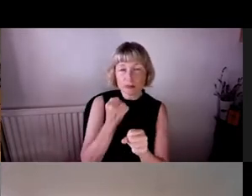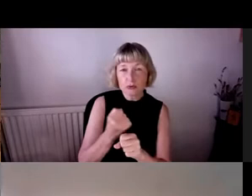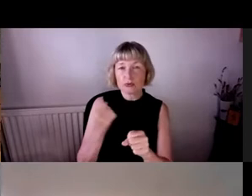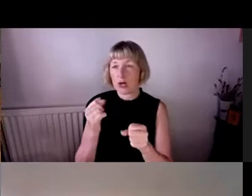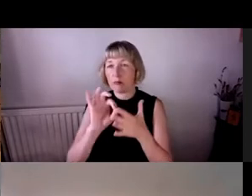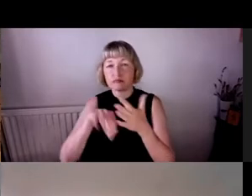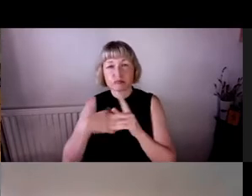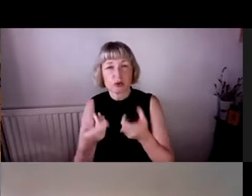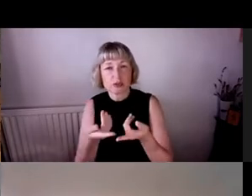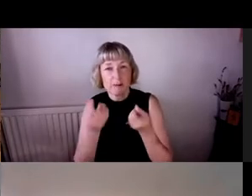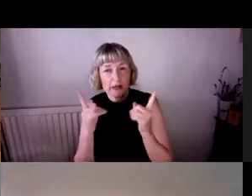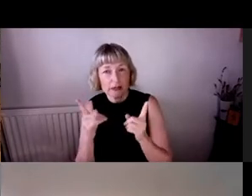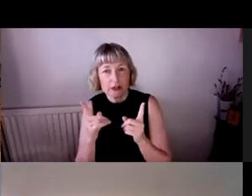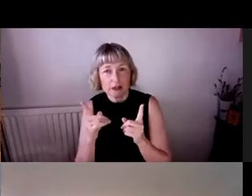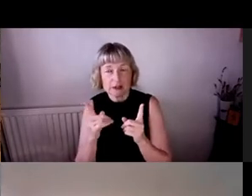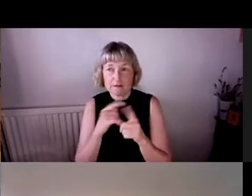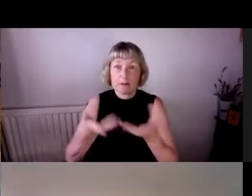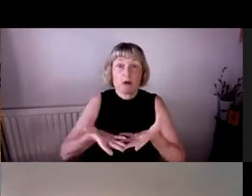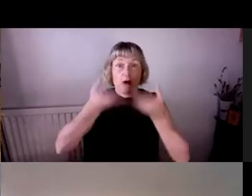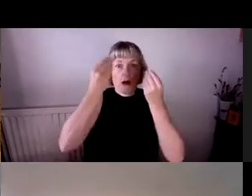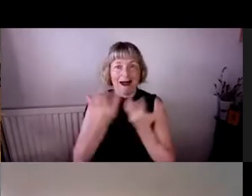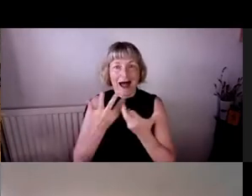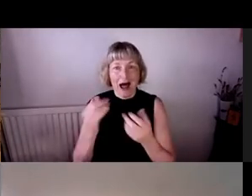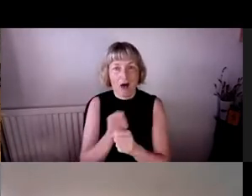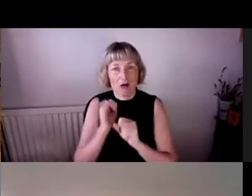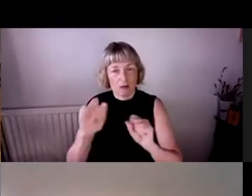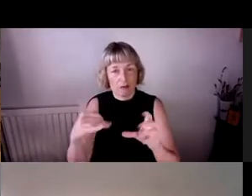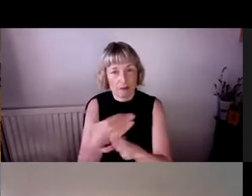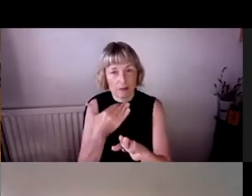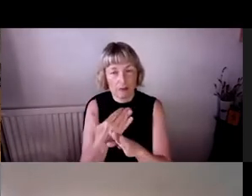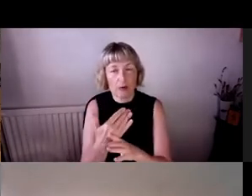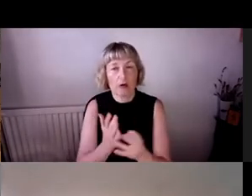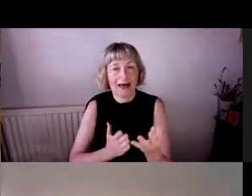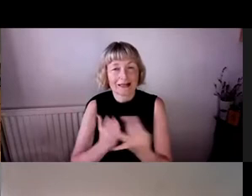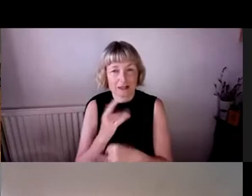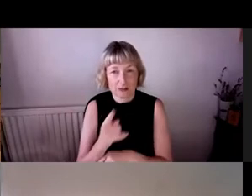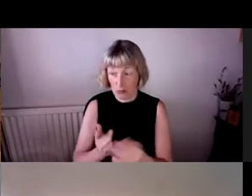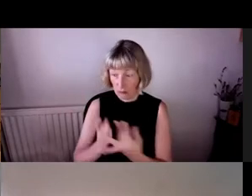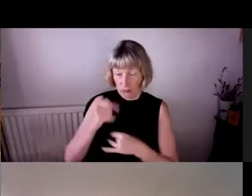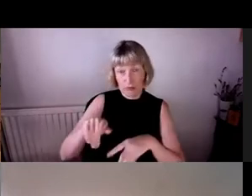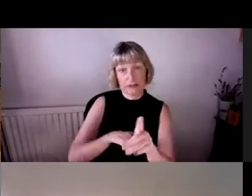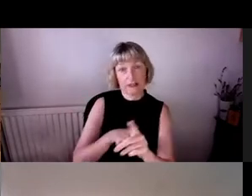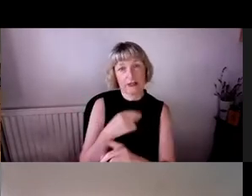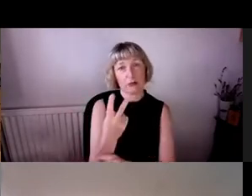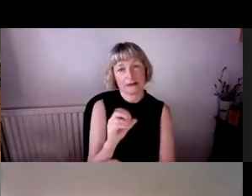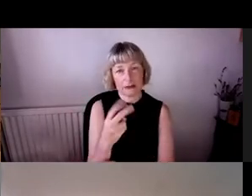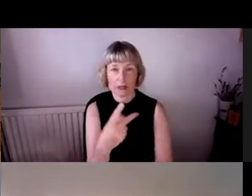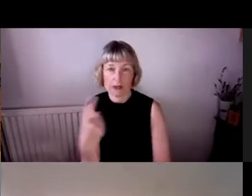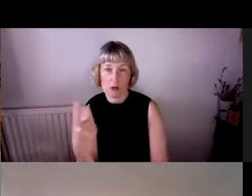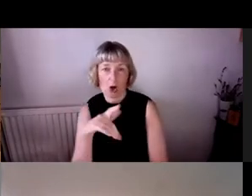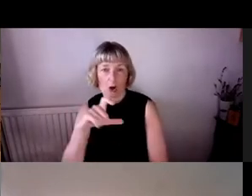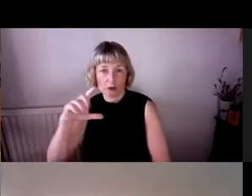make their work a little bit more accessible. Through 2021 here in Coventry, but also much further beyond that. We hope this